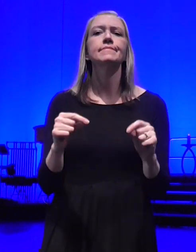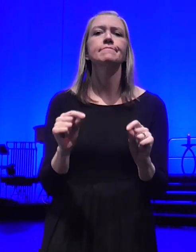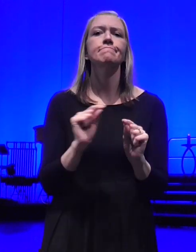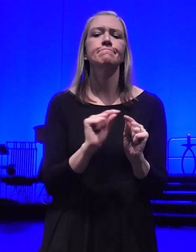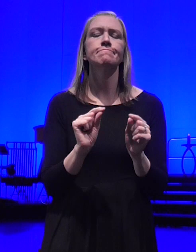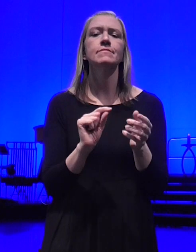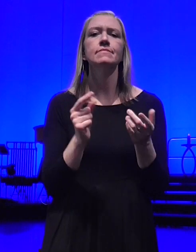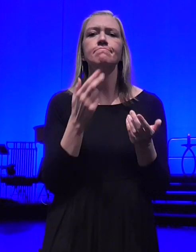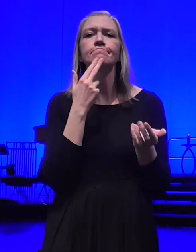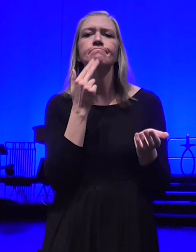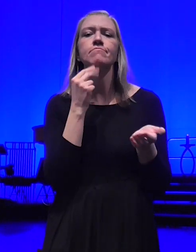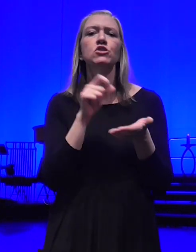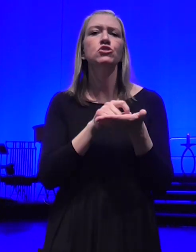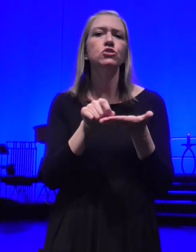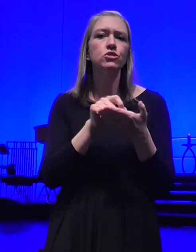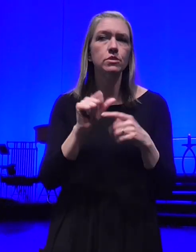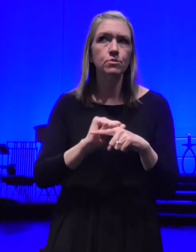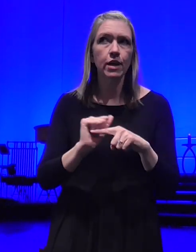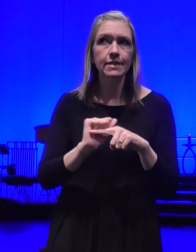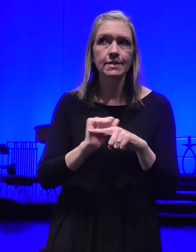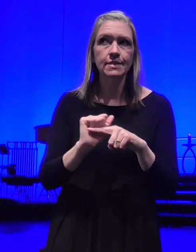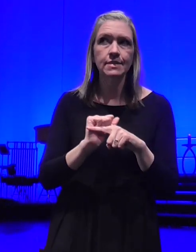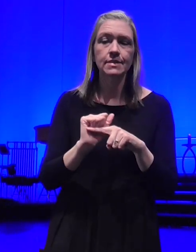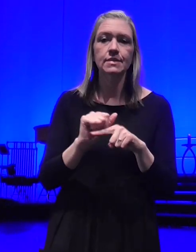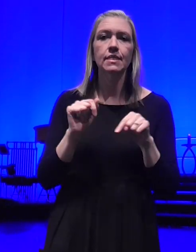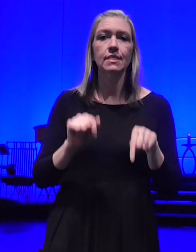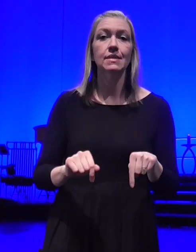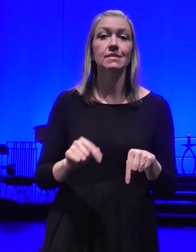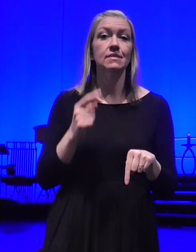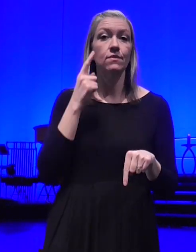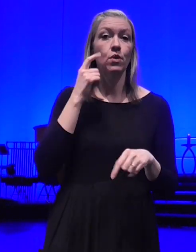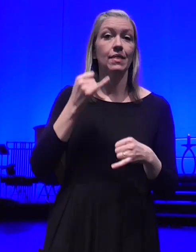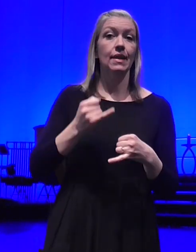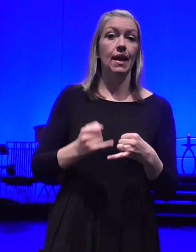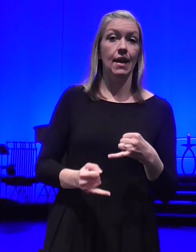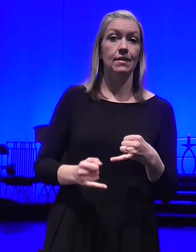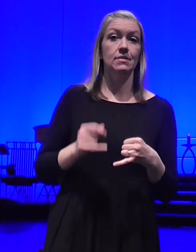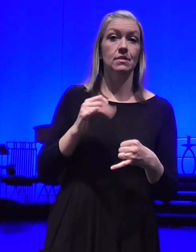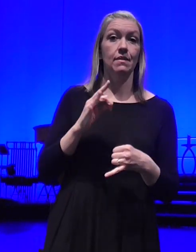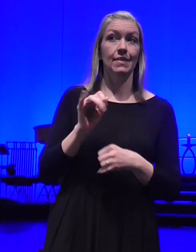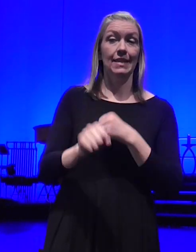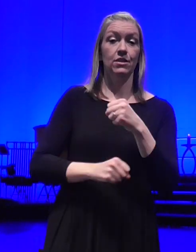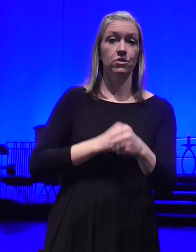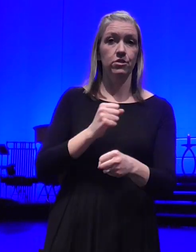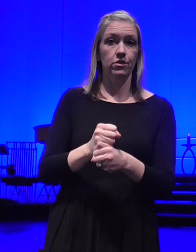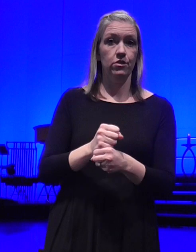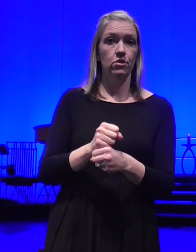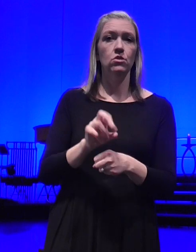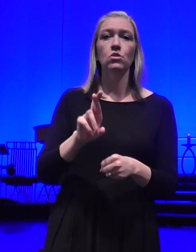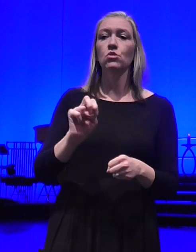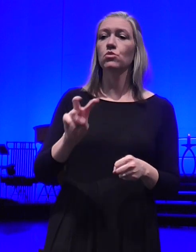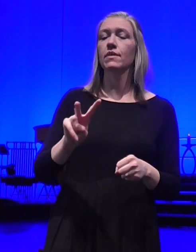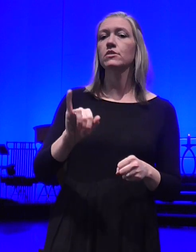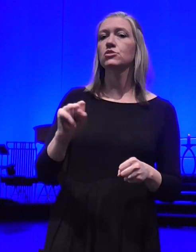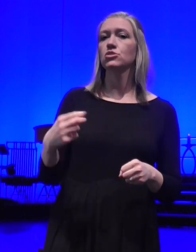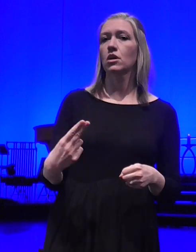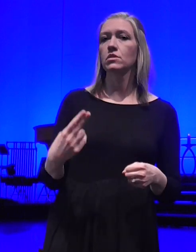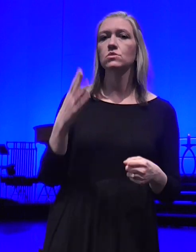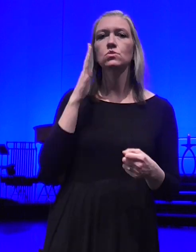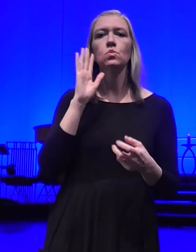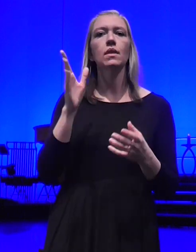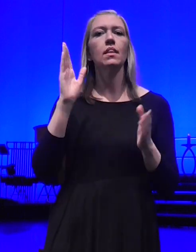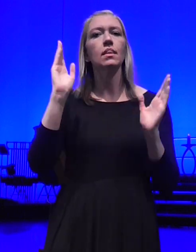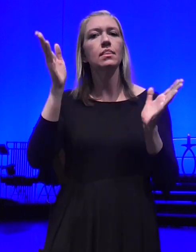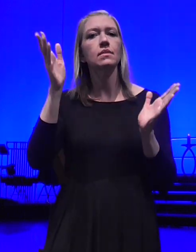journal practice that you can use, and this is end of year, because Reverend Josh is going to do his